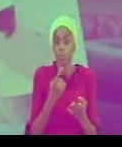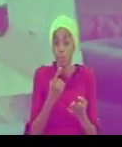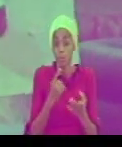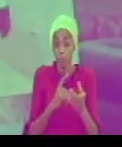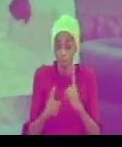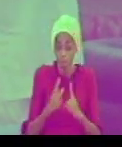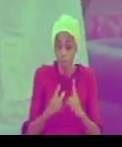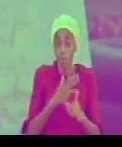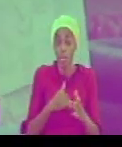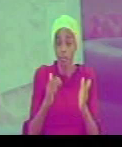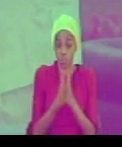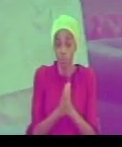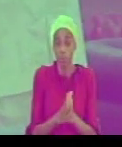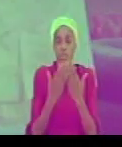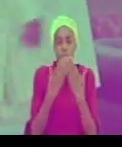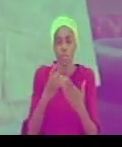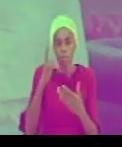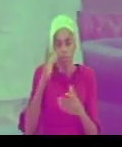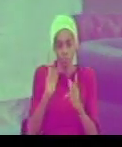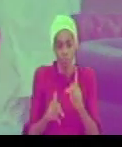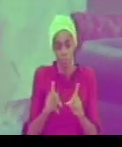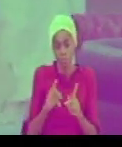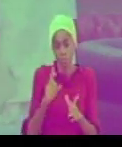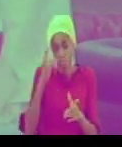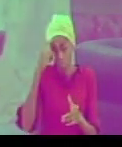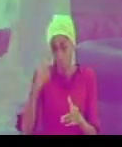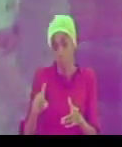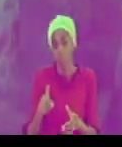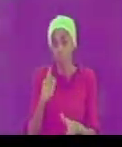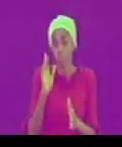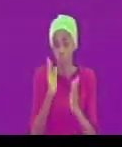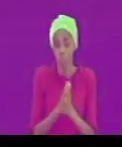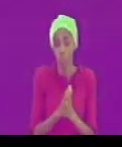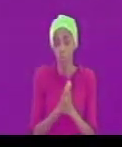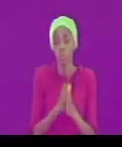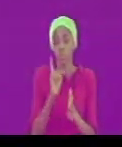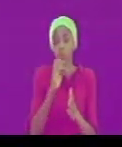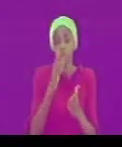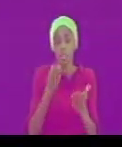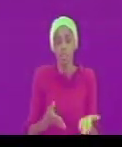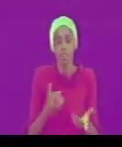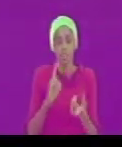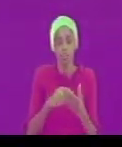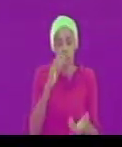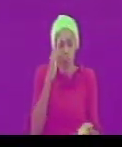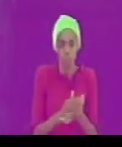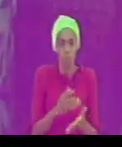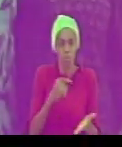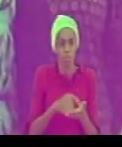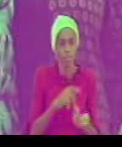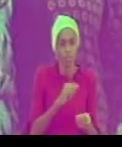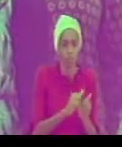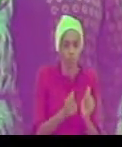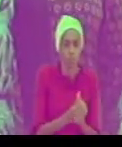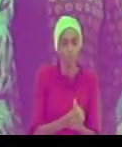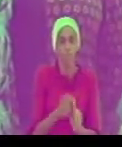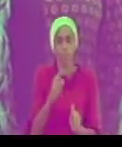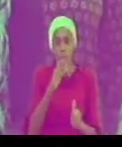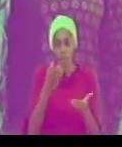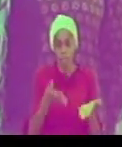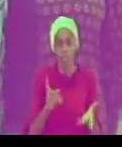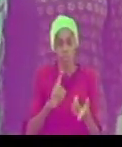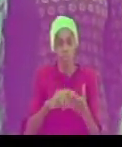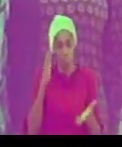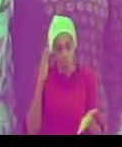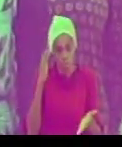country to stop this calamity. You are in that country to stop all what is happening now. Open your mouth and pray. This is a global prayer.